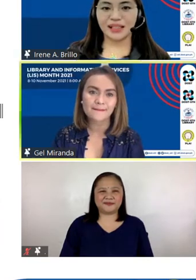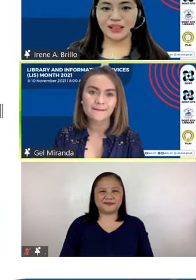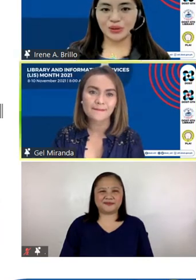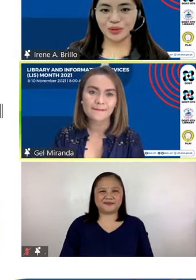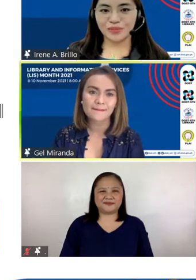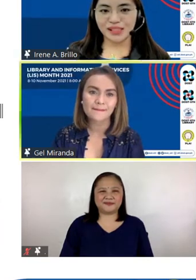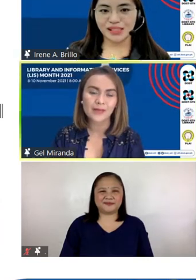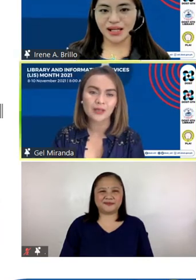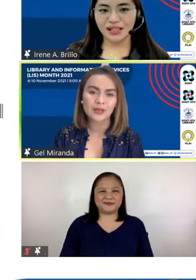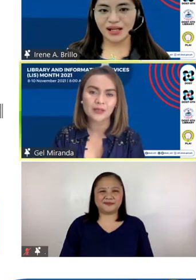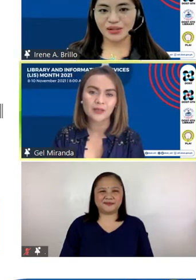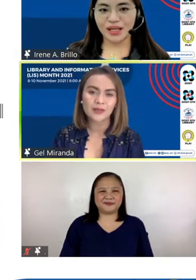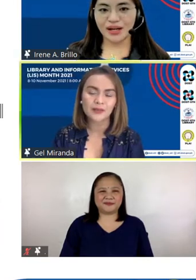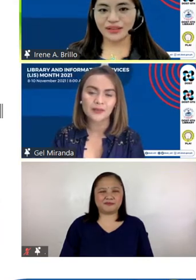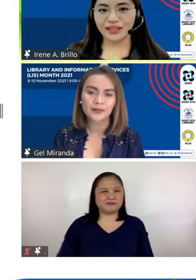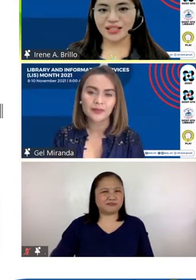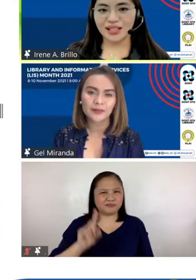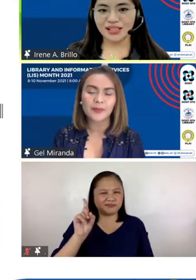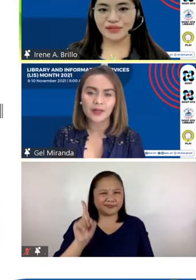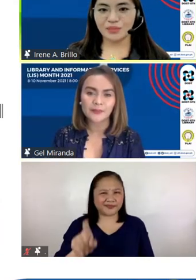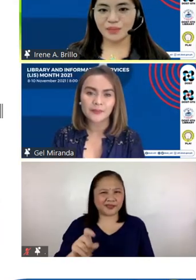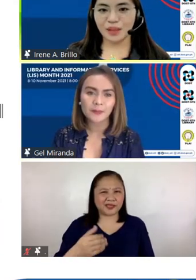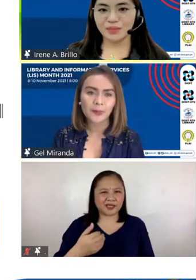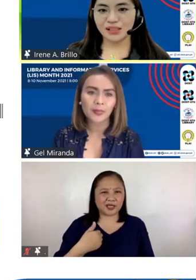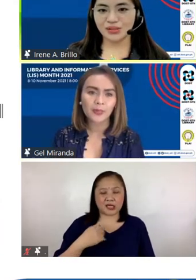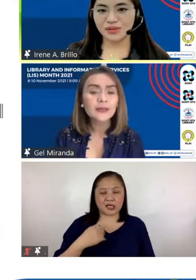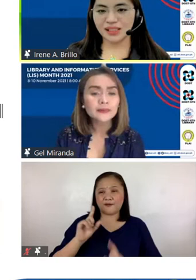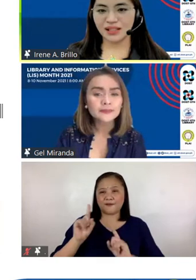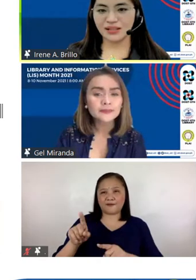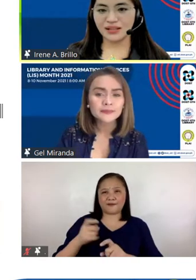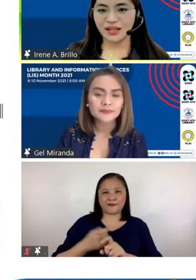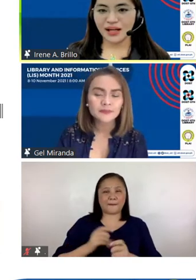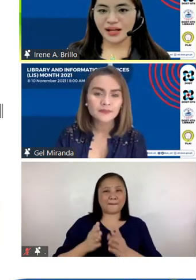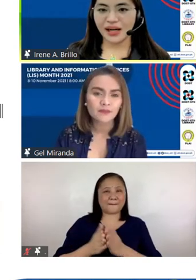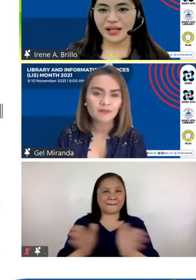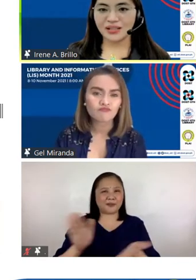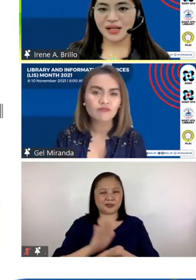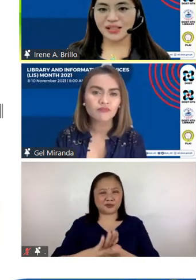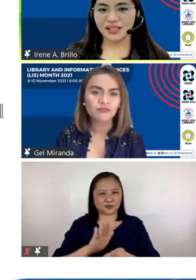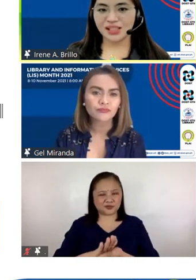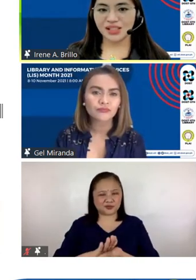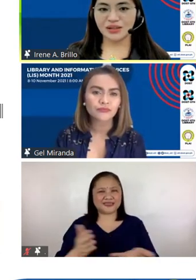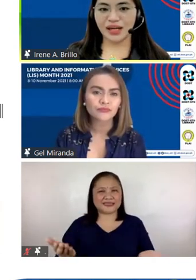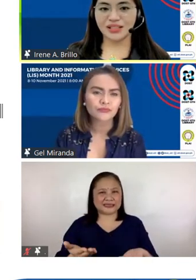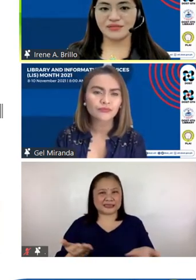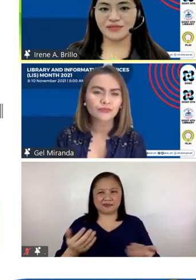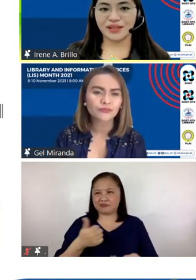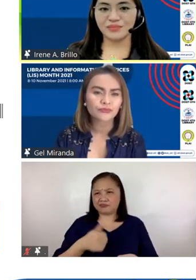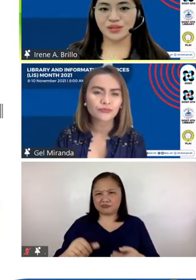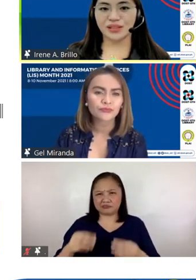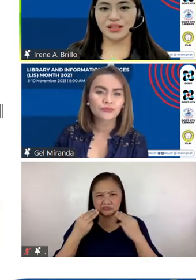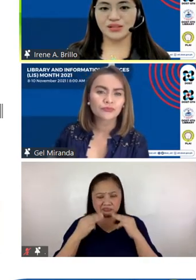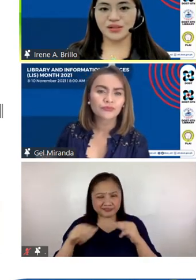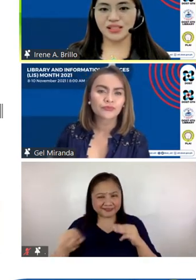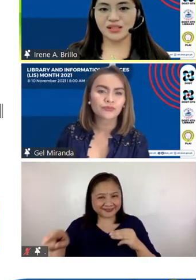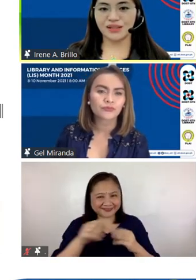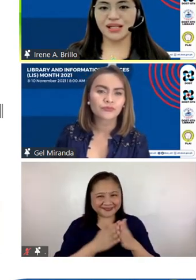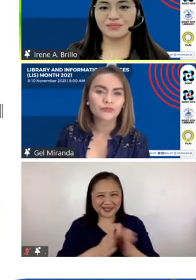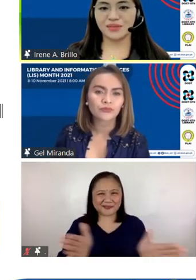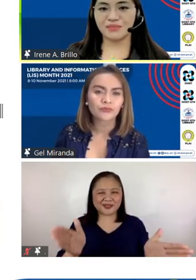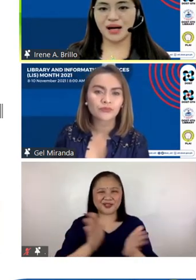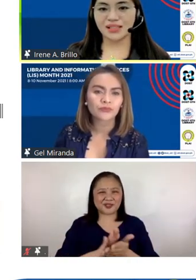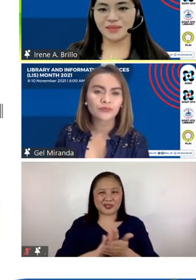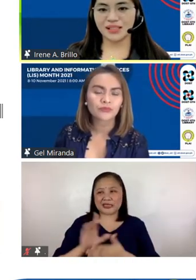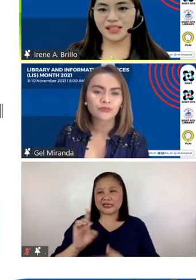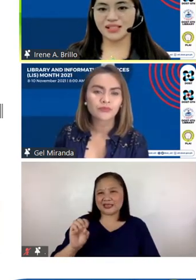May nagtatanong po, Ms. Jel. We have attendees from the public schools here. Any message you can give them so that DOST-STII